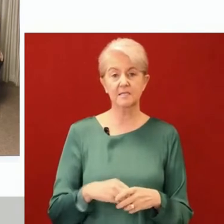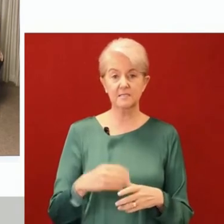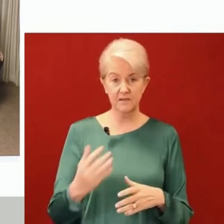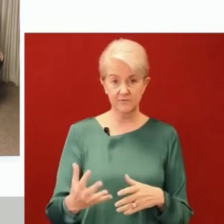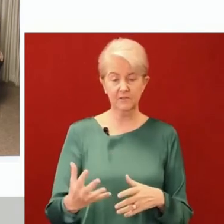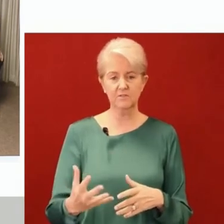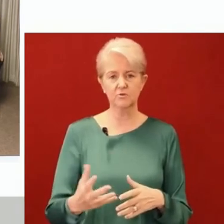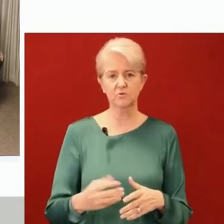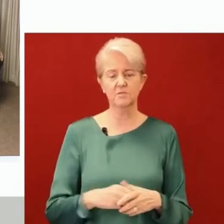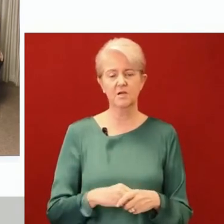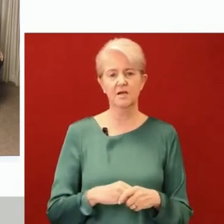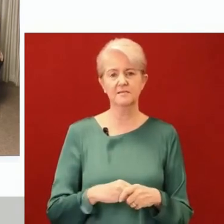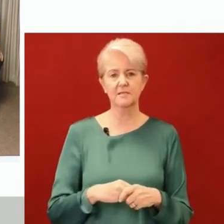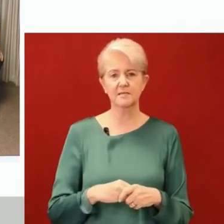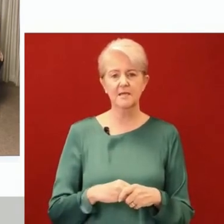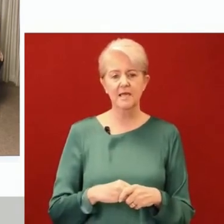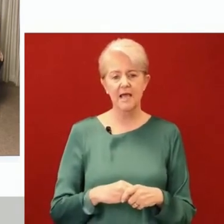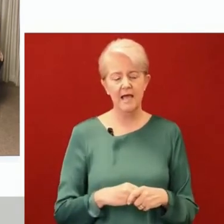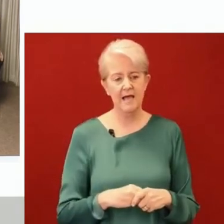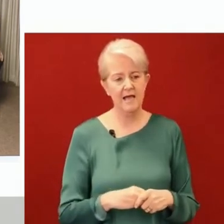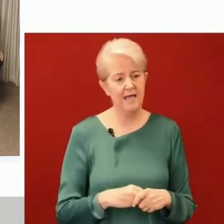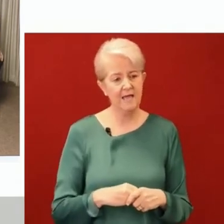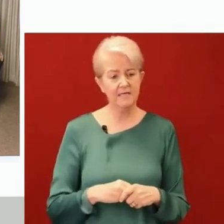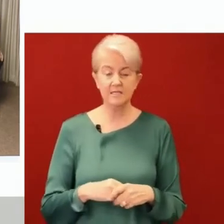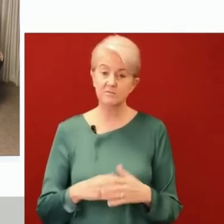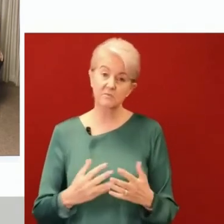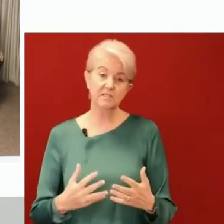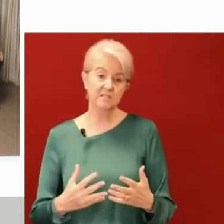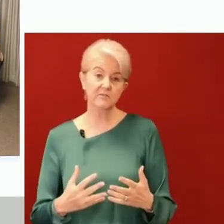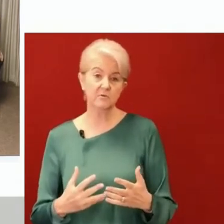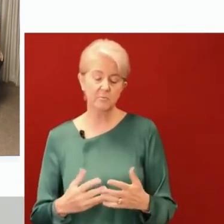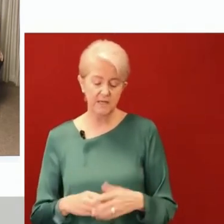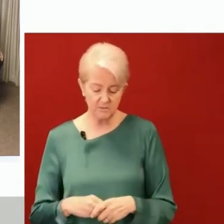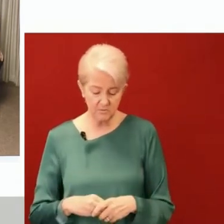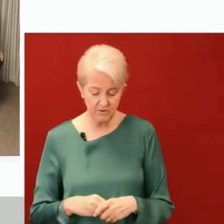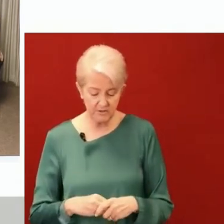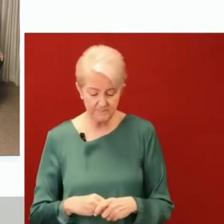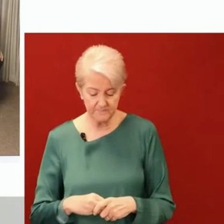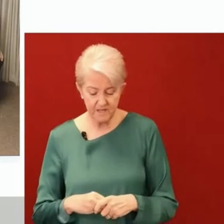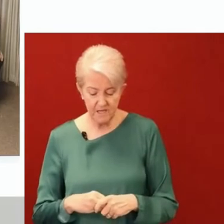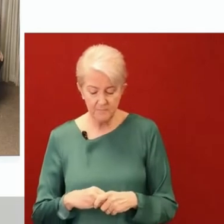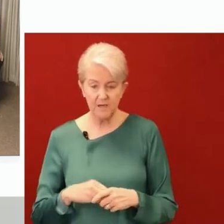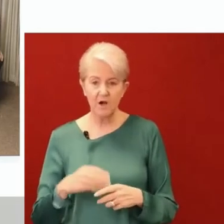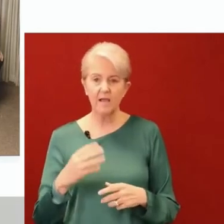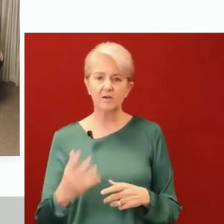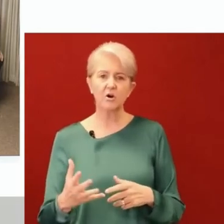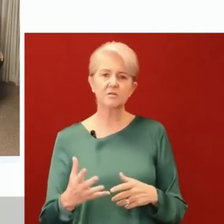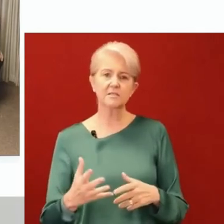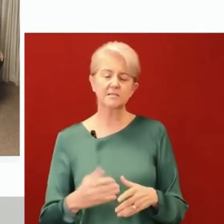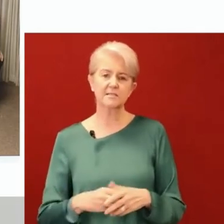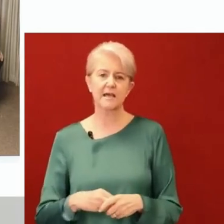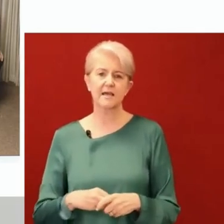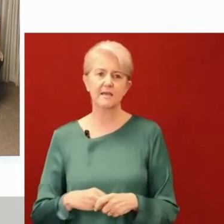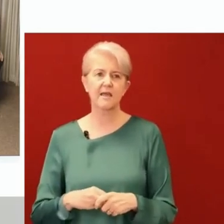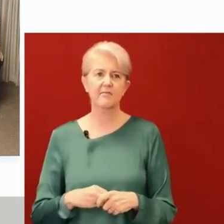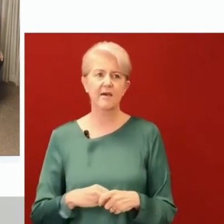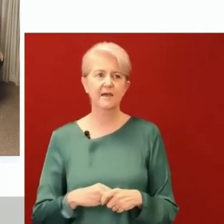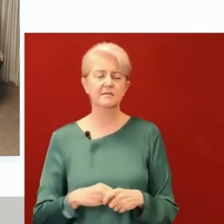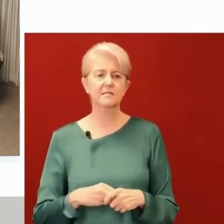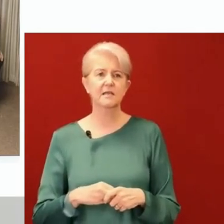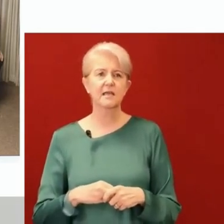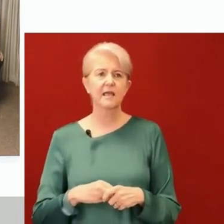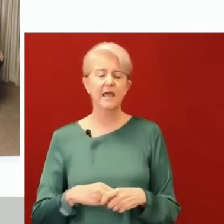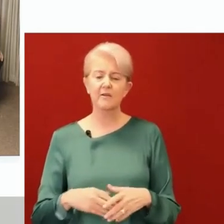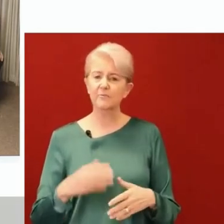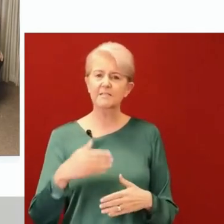heartbreaking. It is definitely traumatizing, and it is a really difficult place to work. But I can honestly say